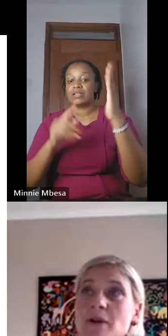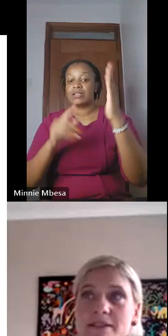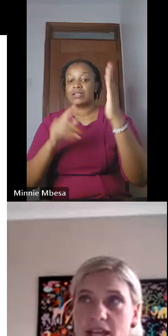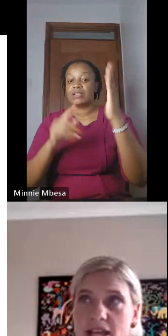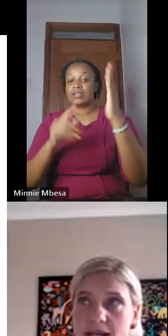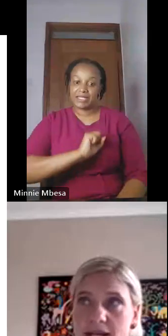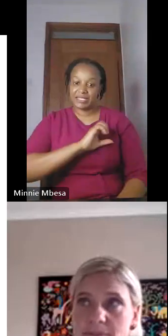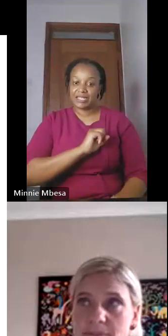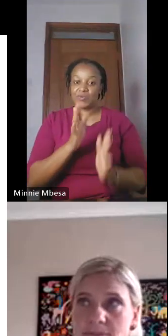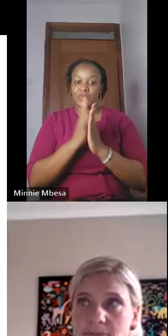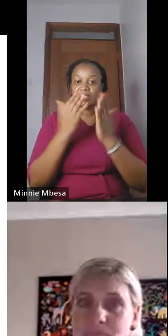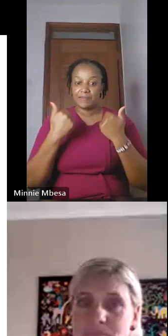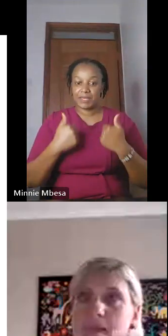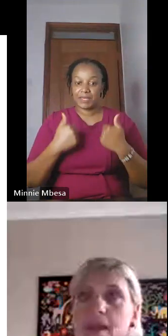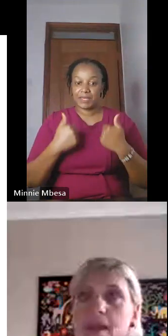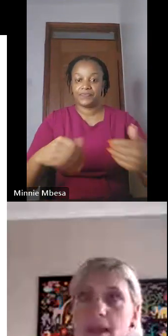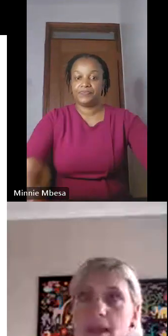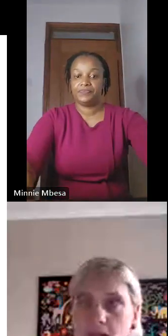So Algeria,